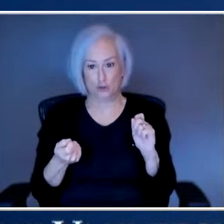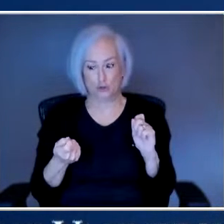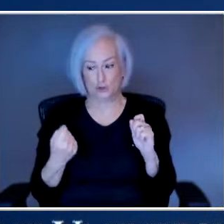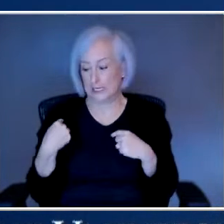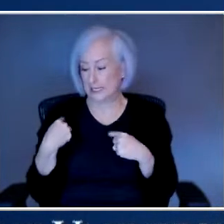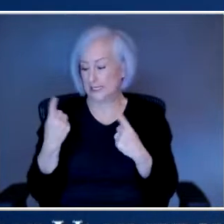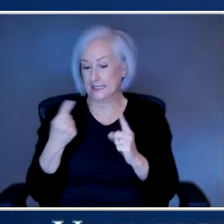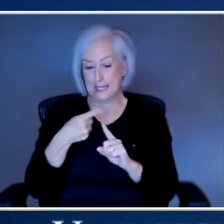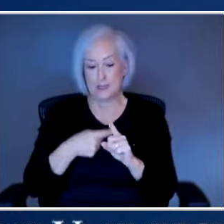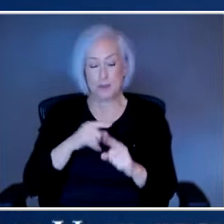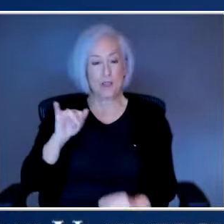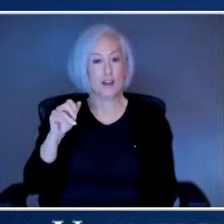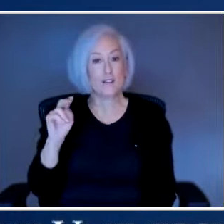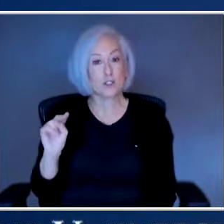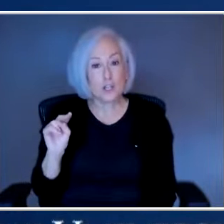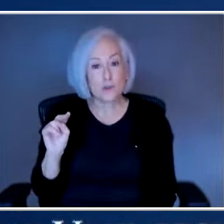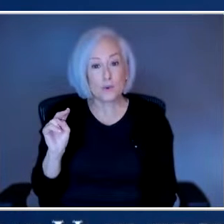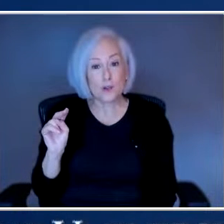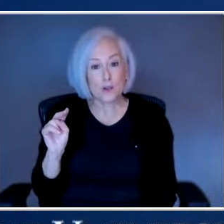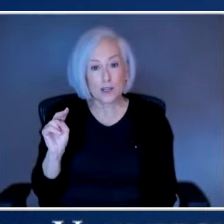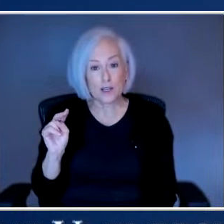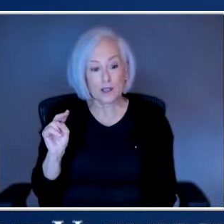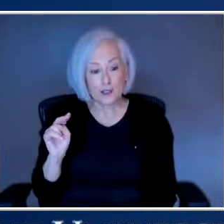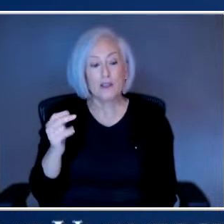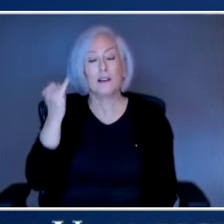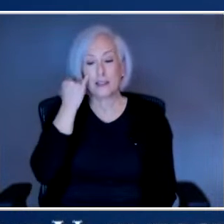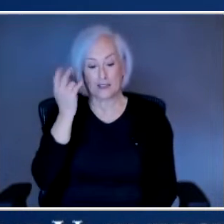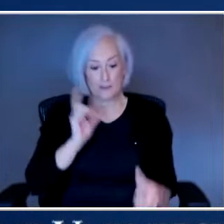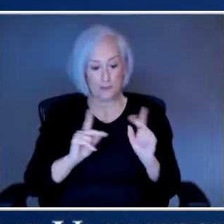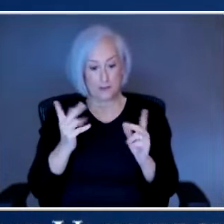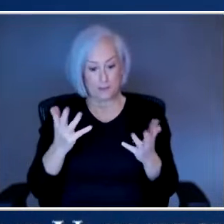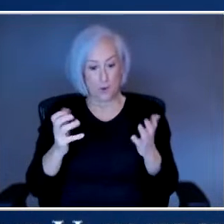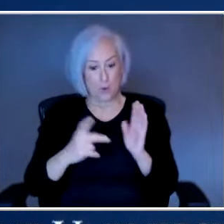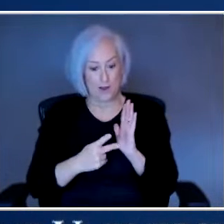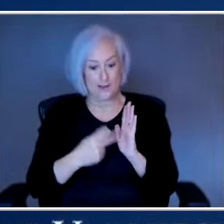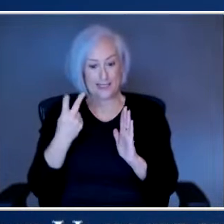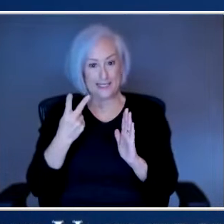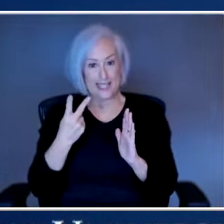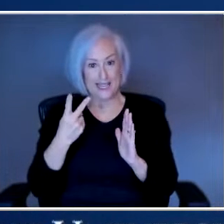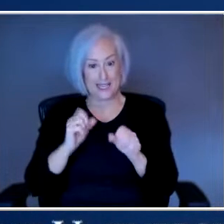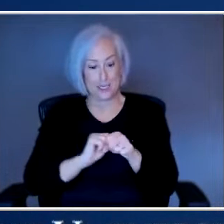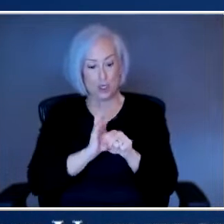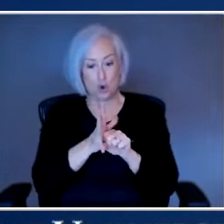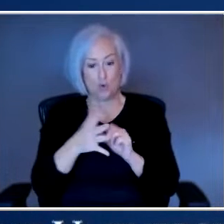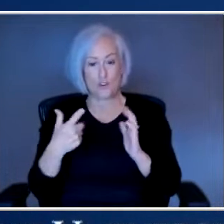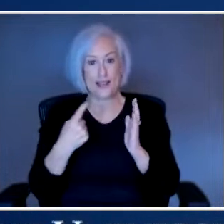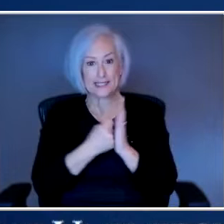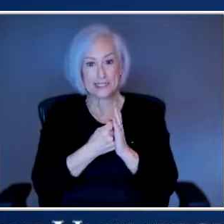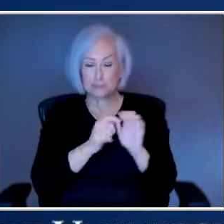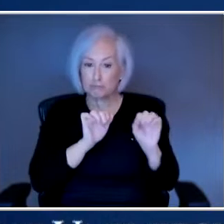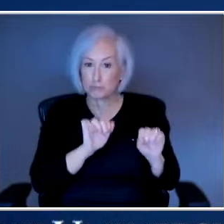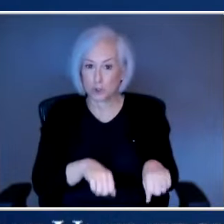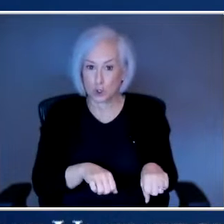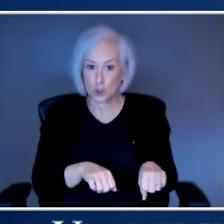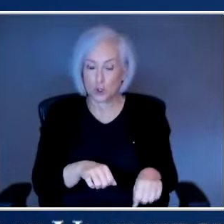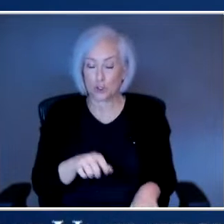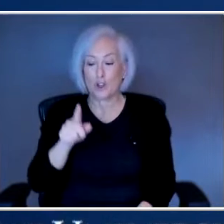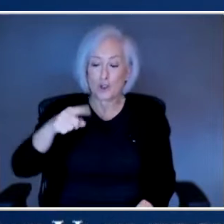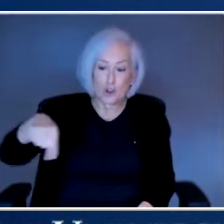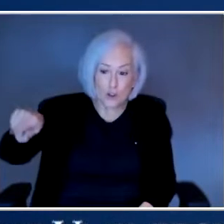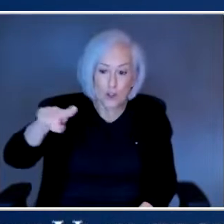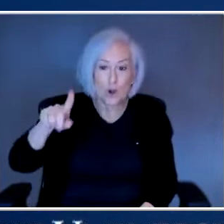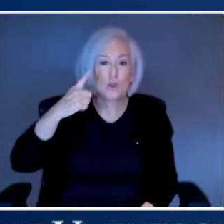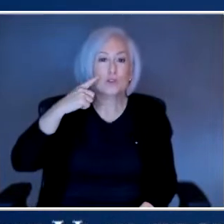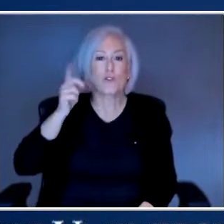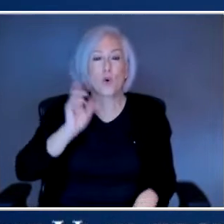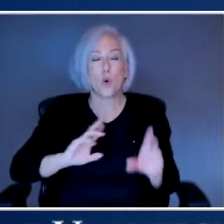were stipulations on if people wanted to get a second dose. Mostly those were people who are moderately or severely immunocompromised.